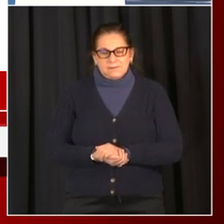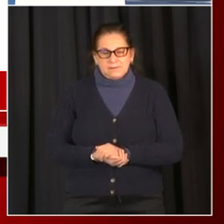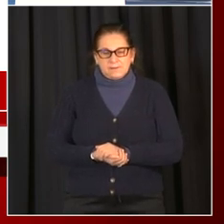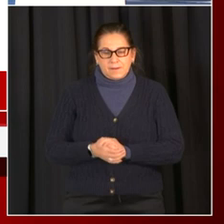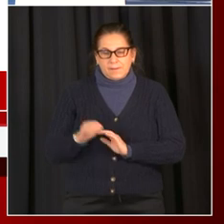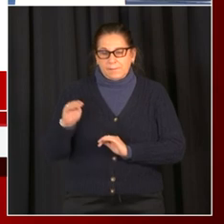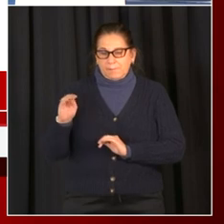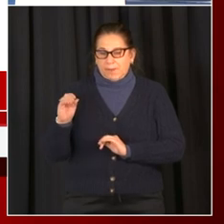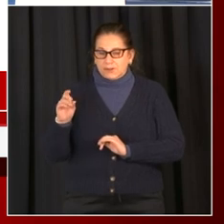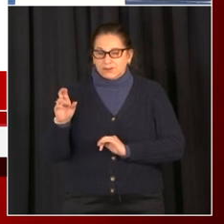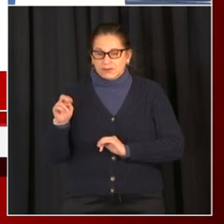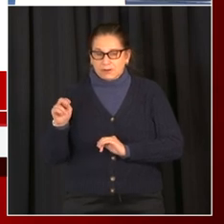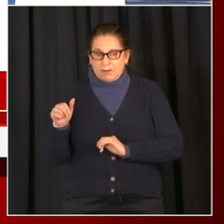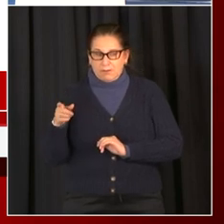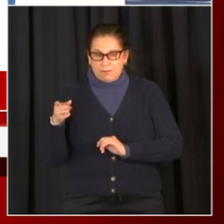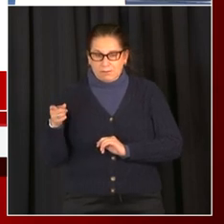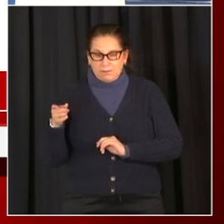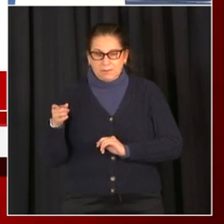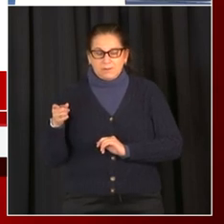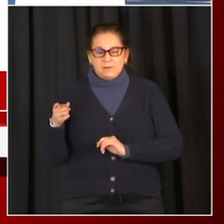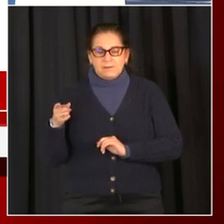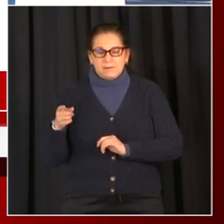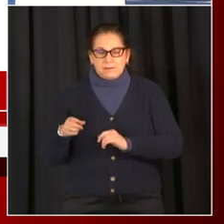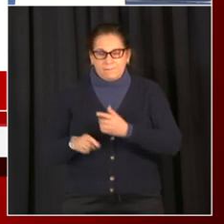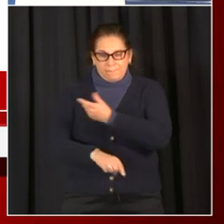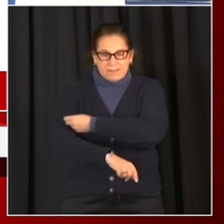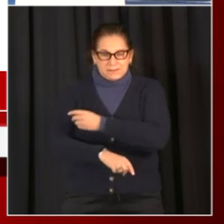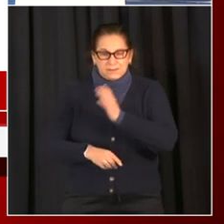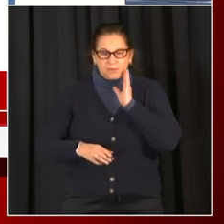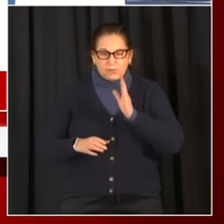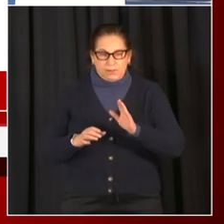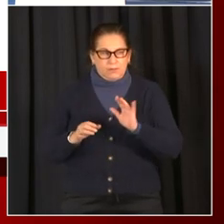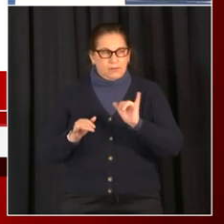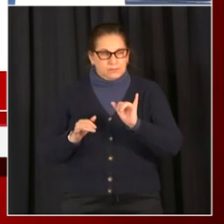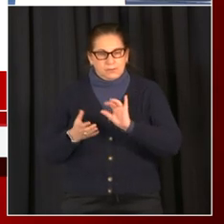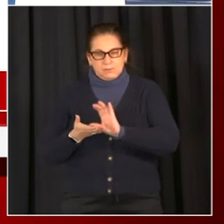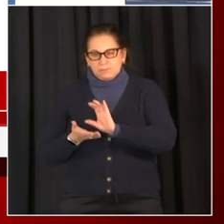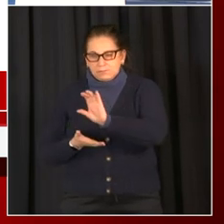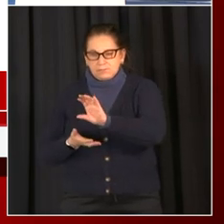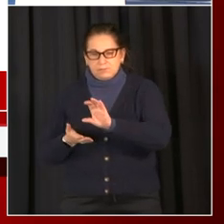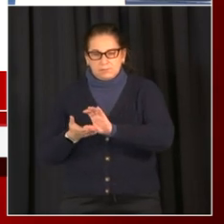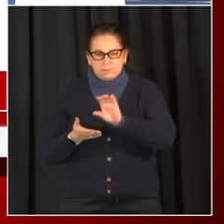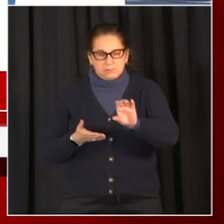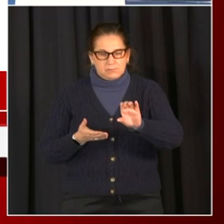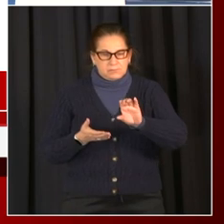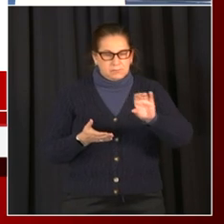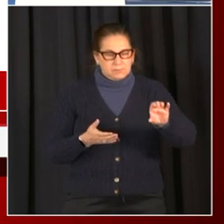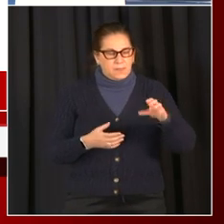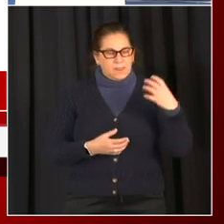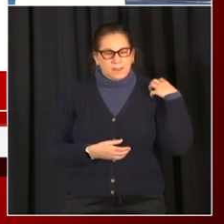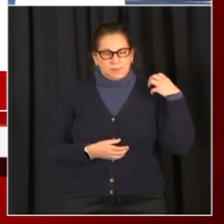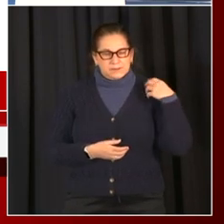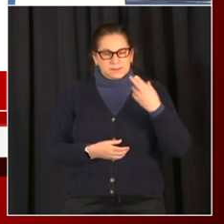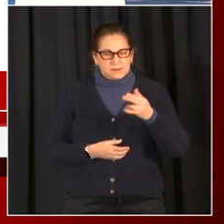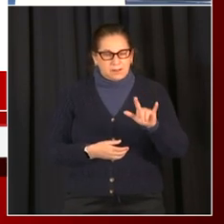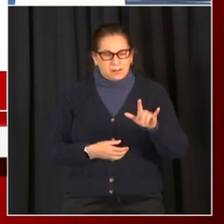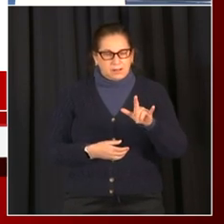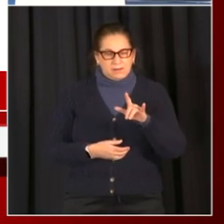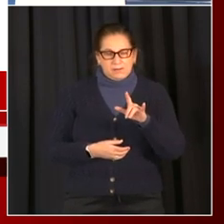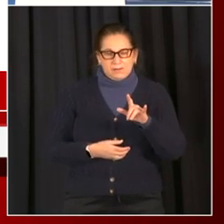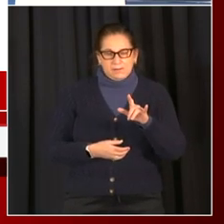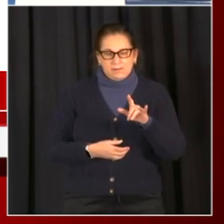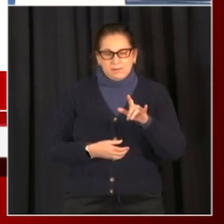to Bridgepoint Hospital, both Capitol Hill and National Harbor, to vaccinate their staff as well as the patients and residents